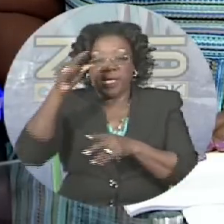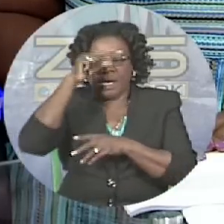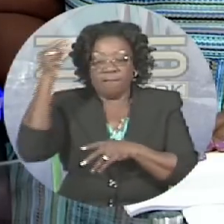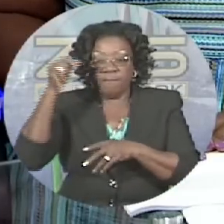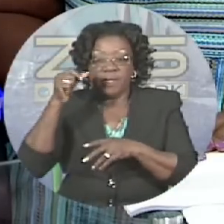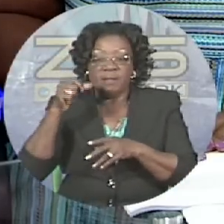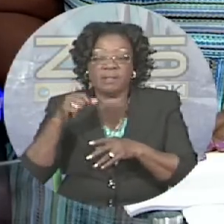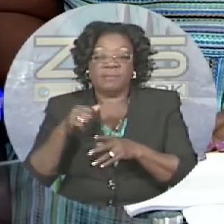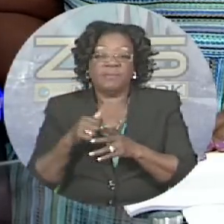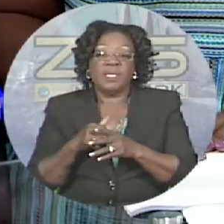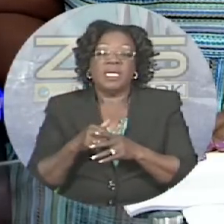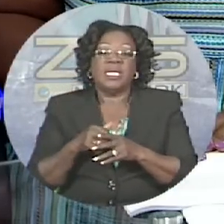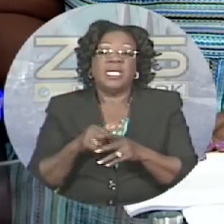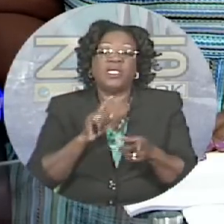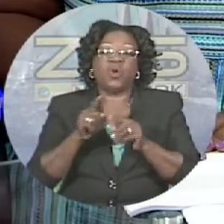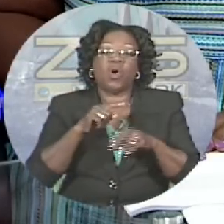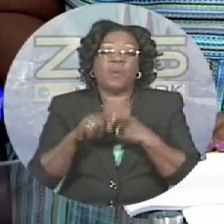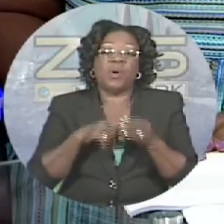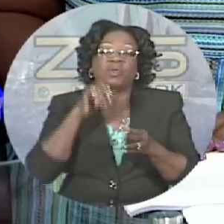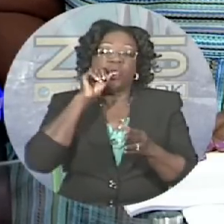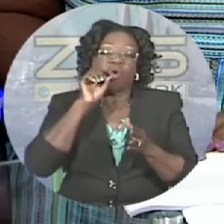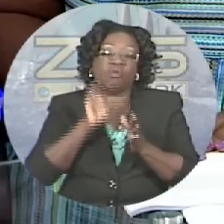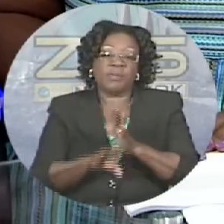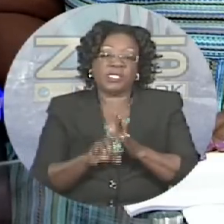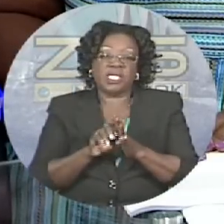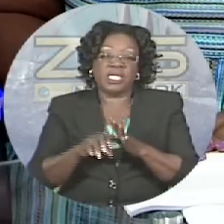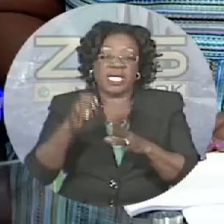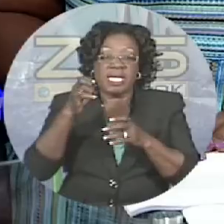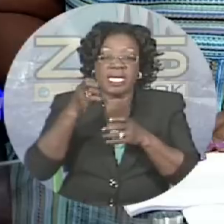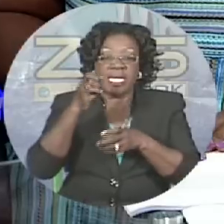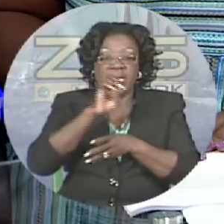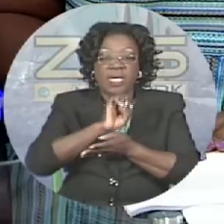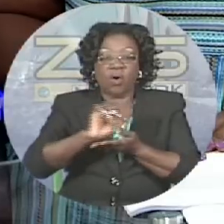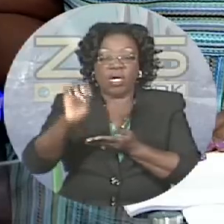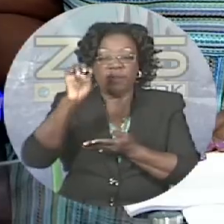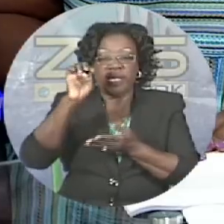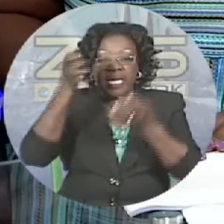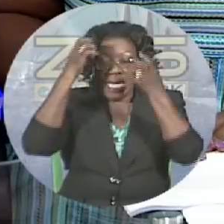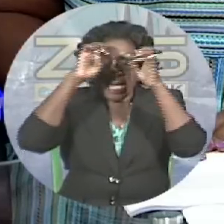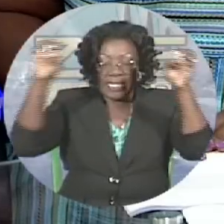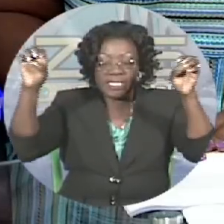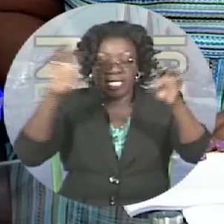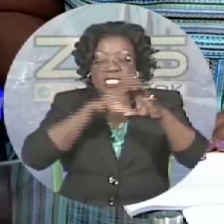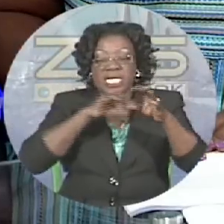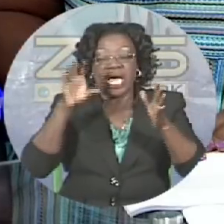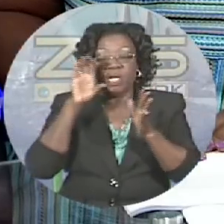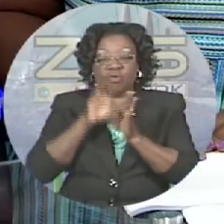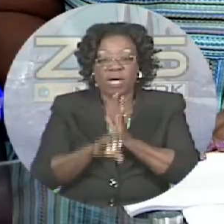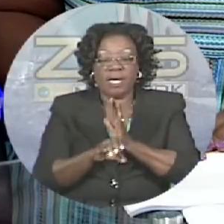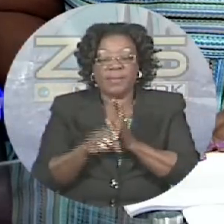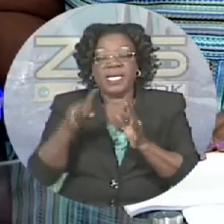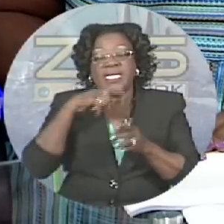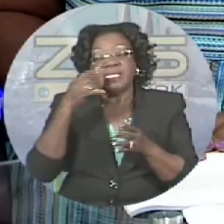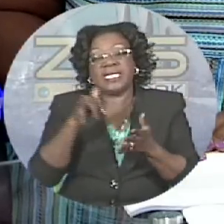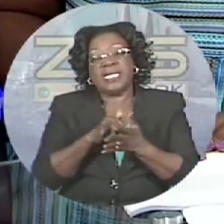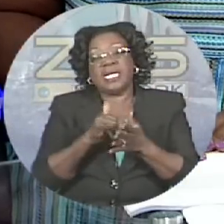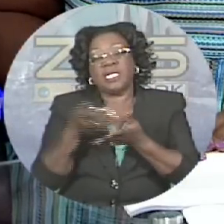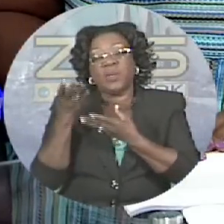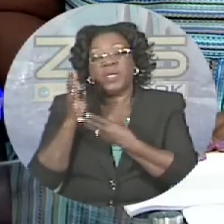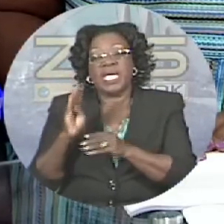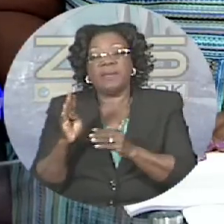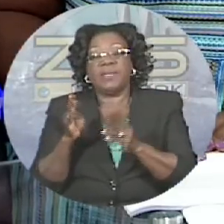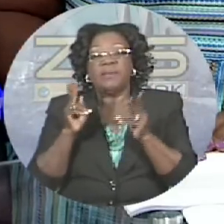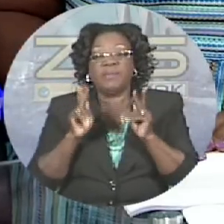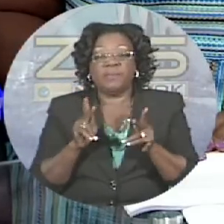topics, including corruption, the economy, education, and crime. The opposition leader says the Bahamian people, with their votes,